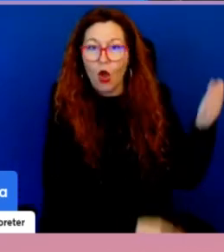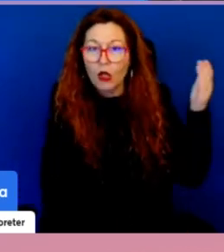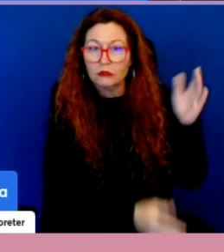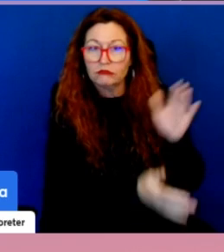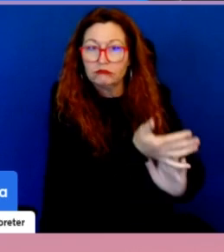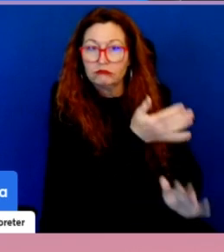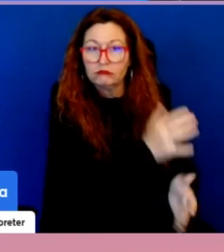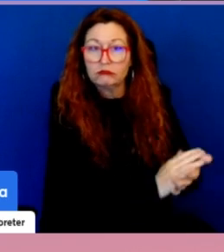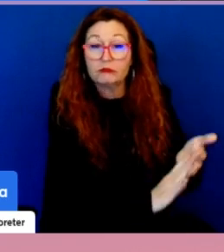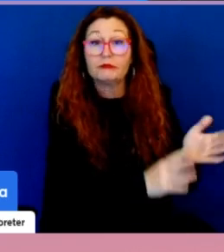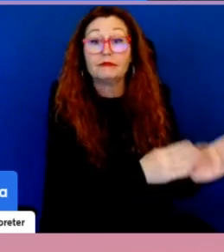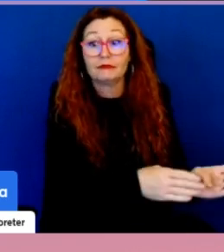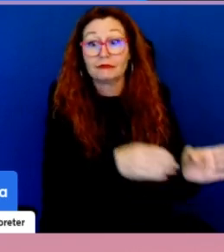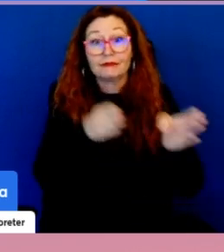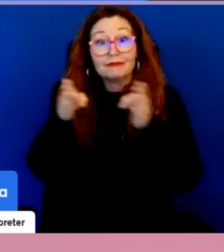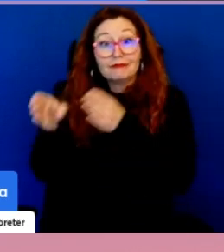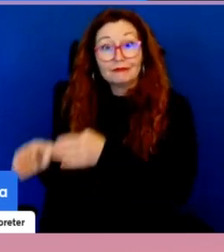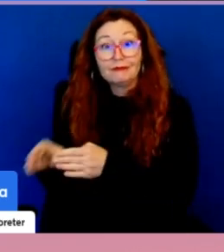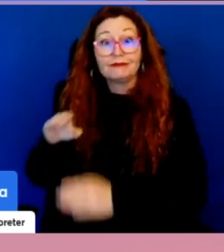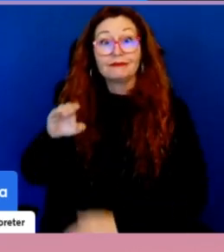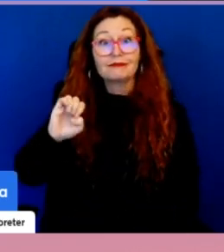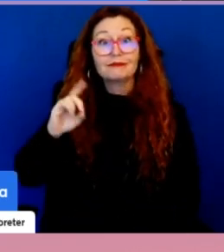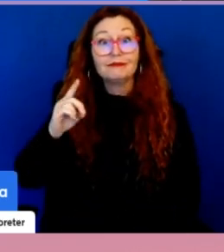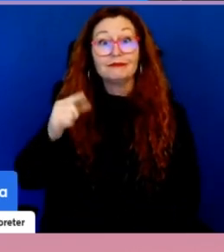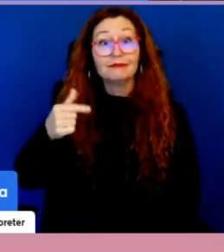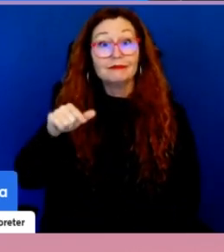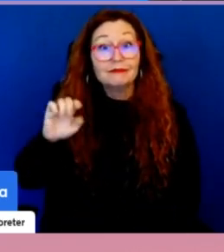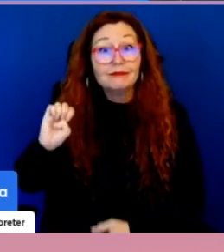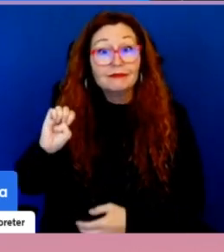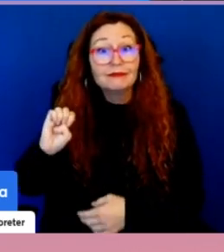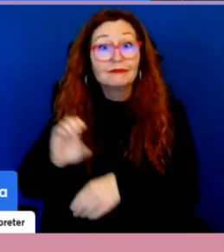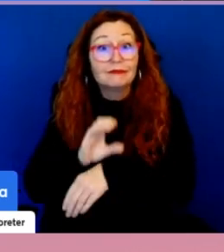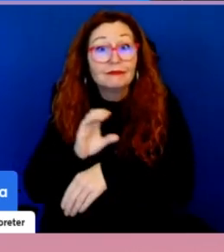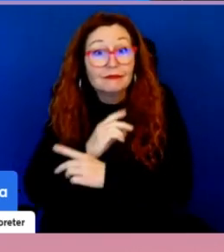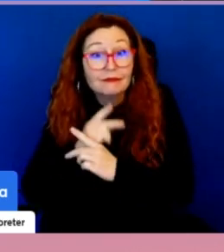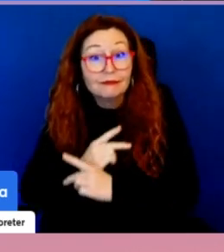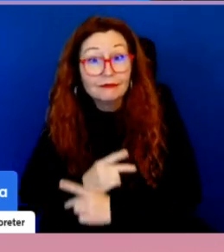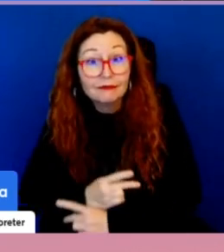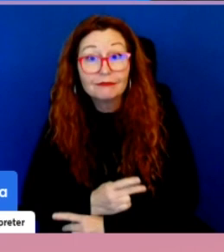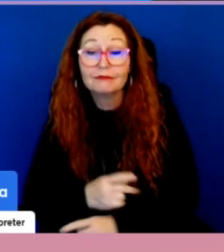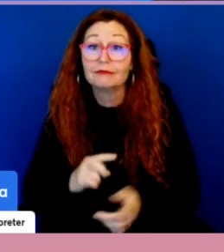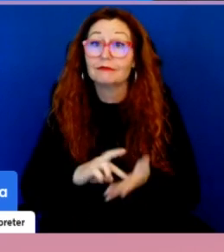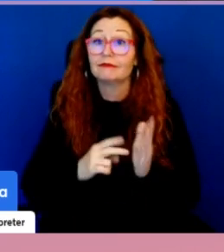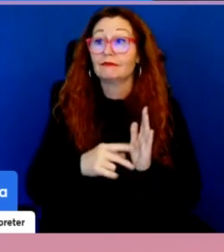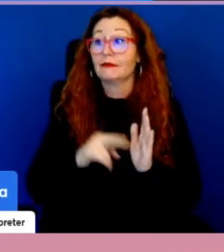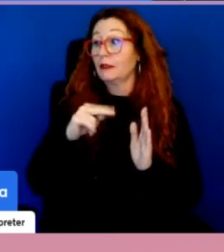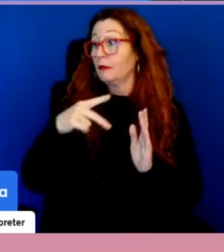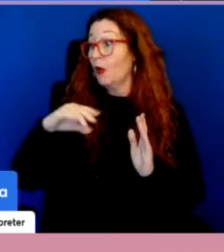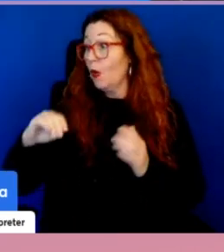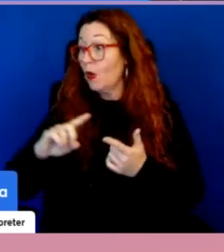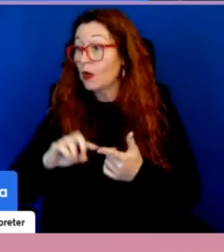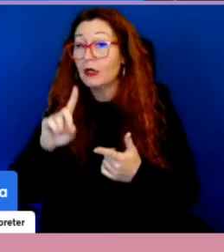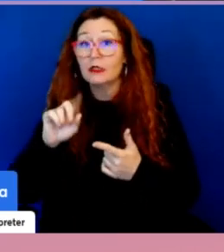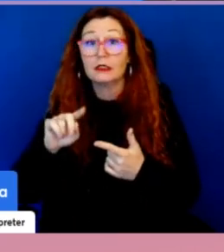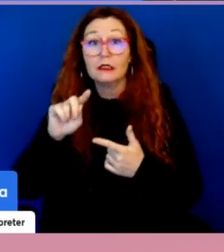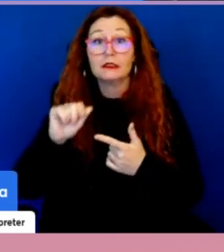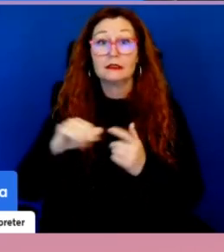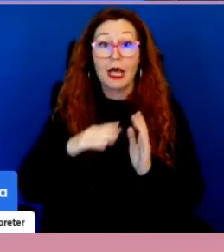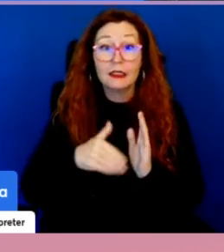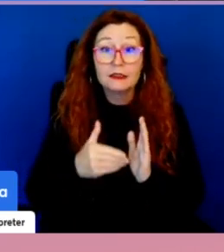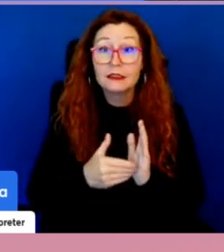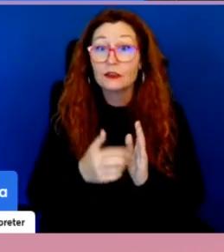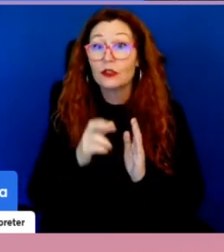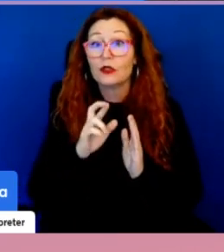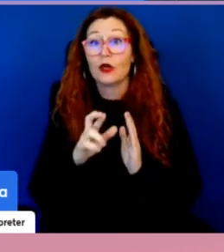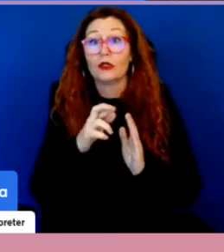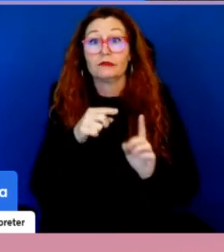this edge computing. Well, edge could be anywhere from in a colo at a data center at a telco edge, or it could be all the way out